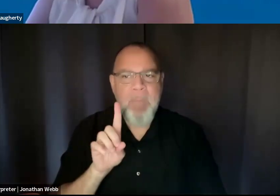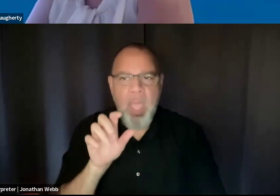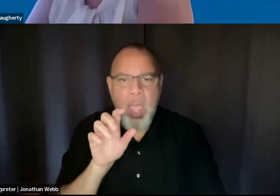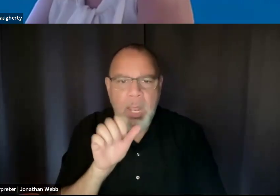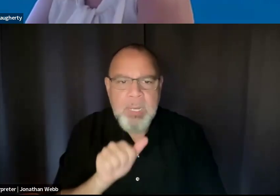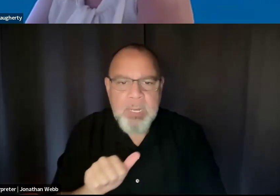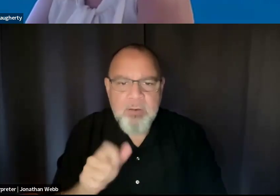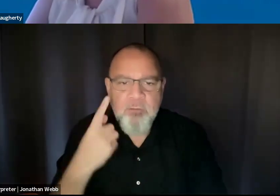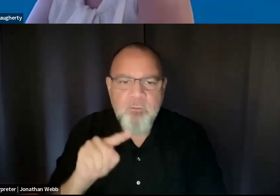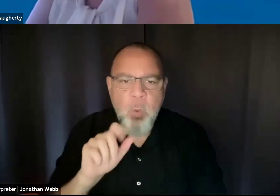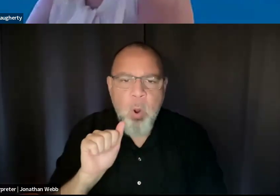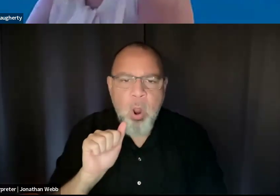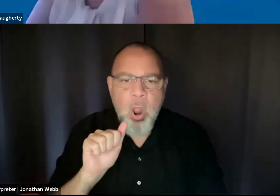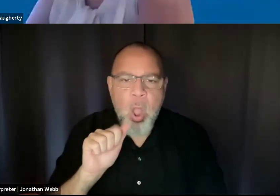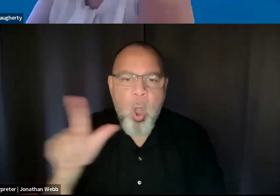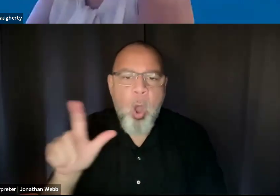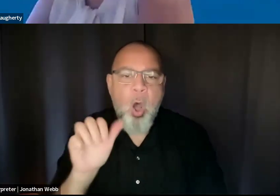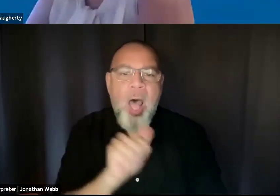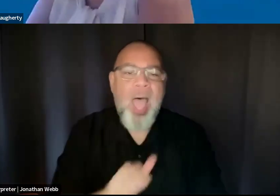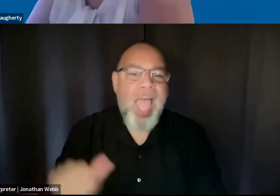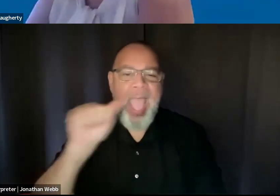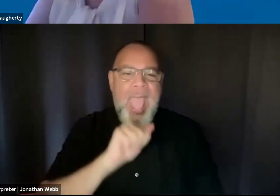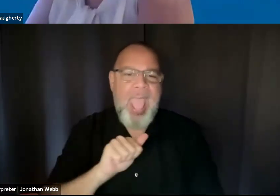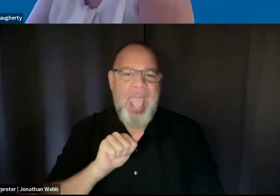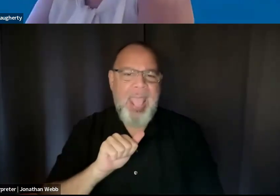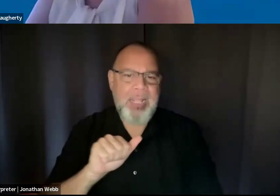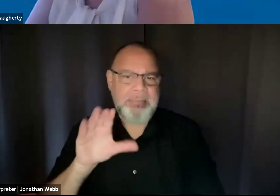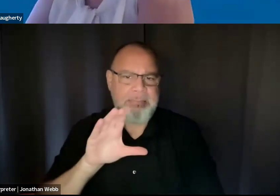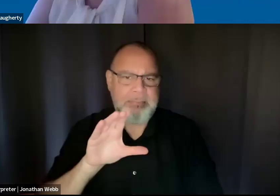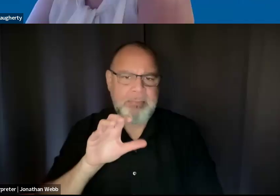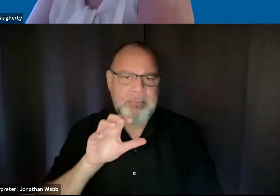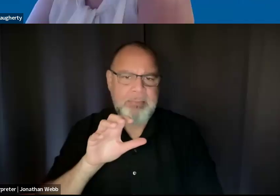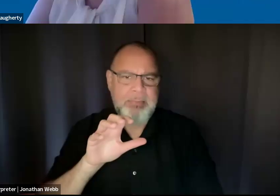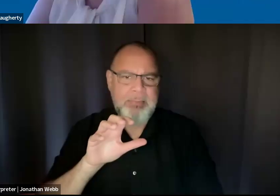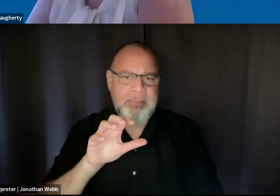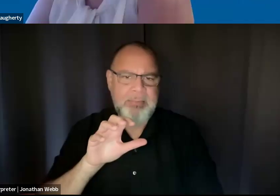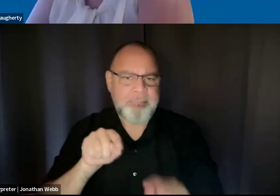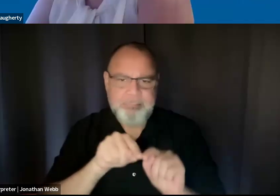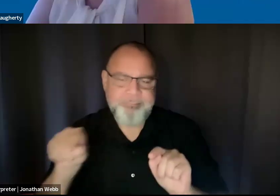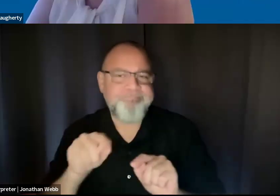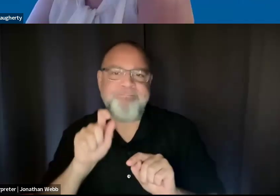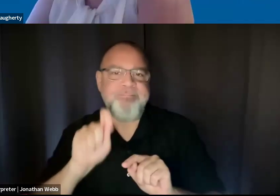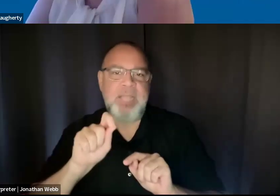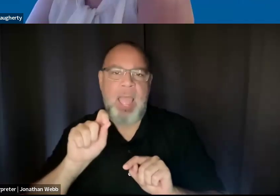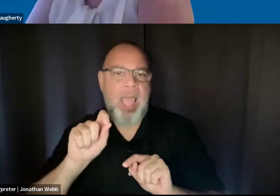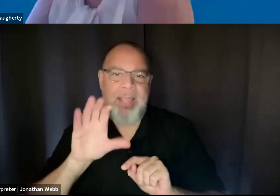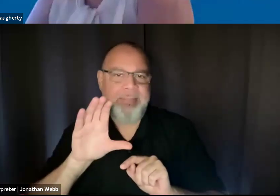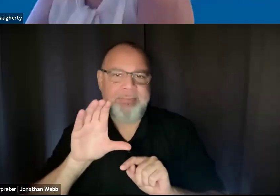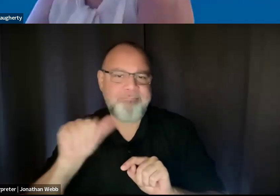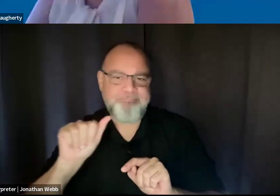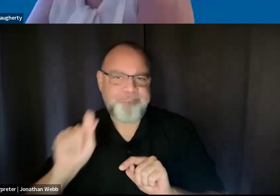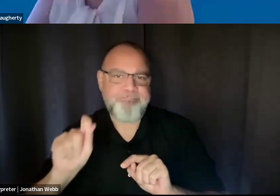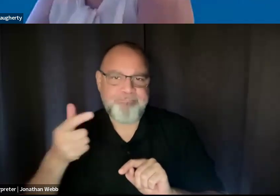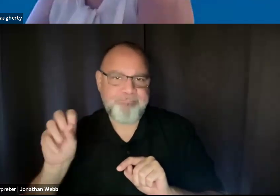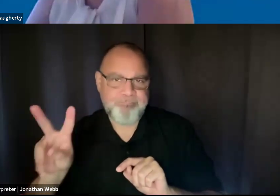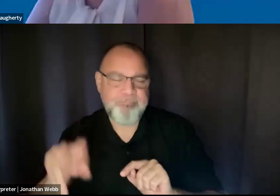broadbandforall@state.ca.gov if you have any questions. Again, slides, recording, minutes will be posted on